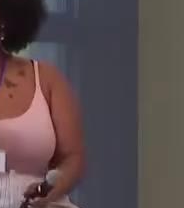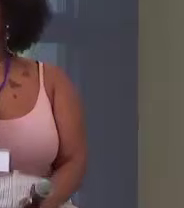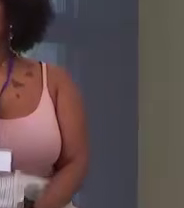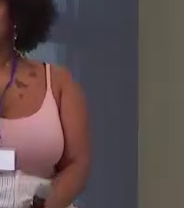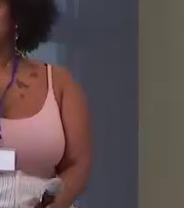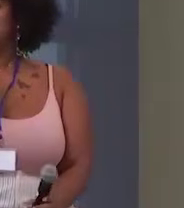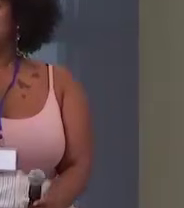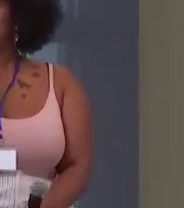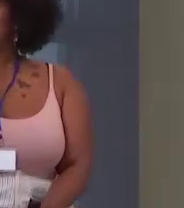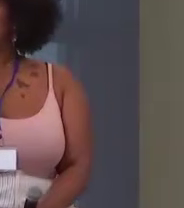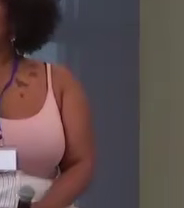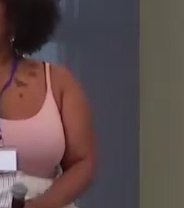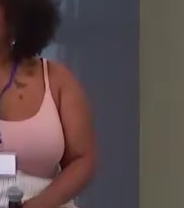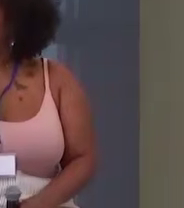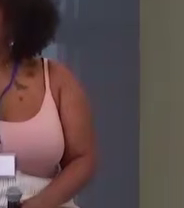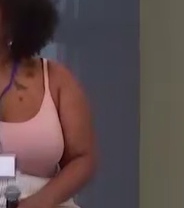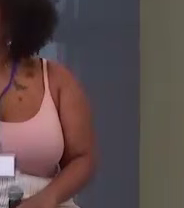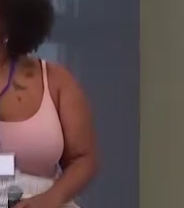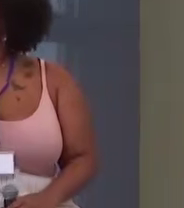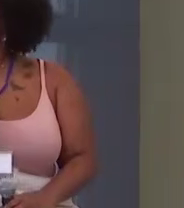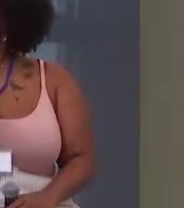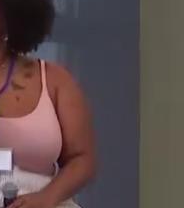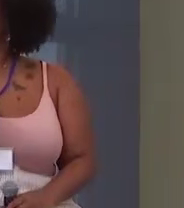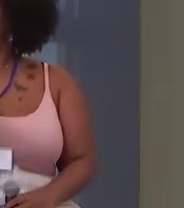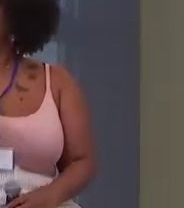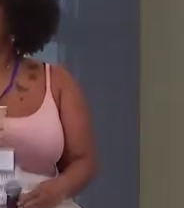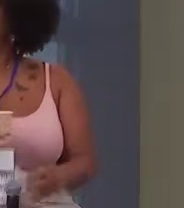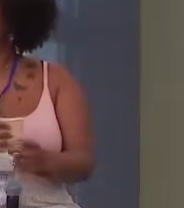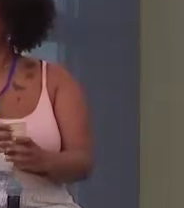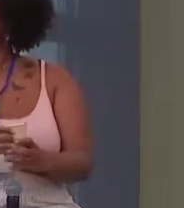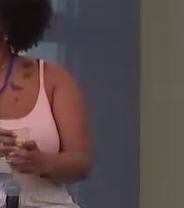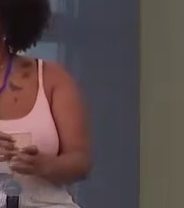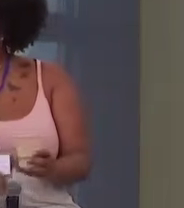Megan, you can give the box to the lady. Oh. Yes, please. You